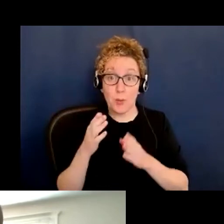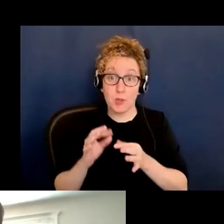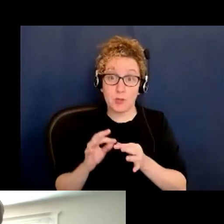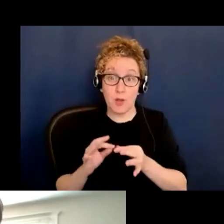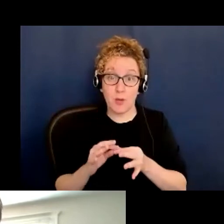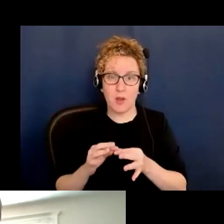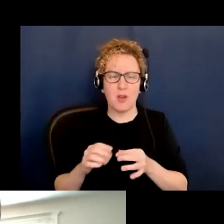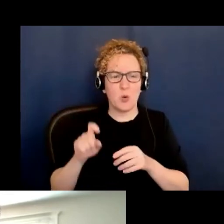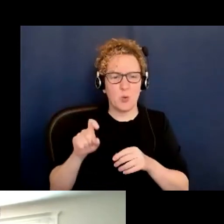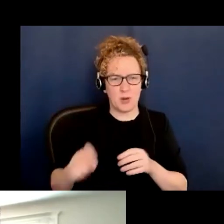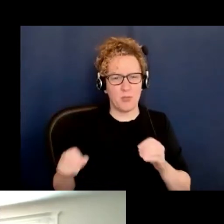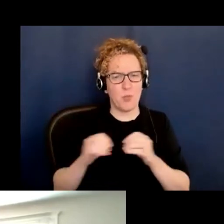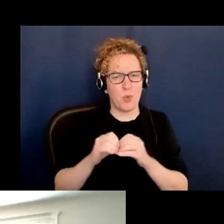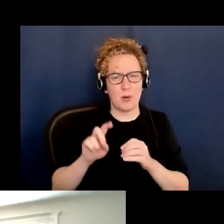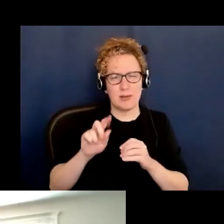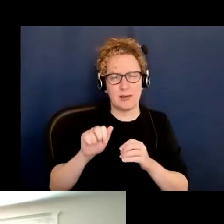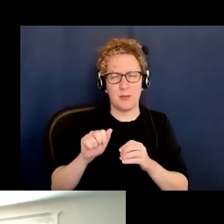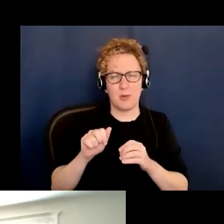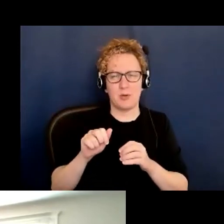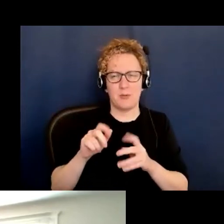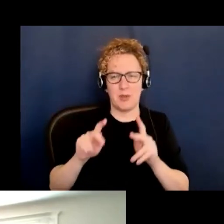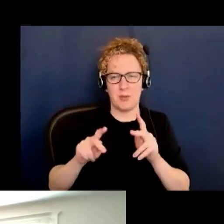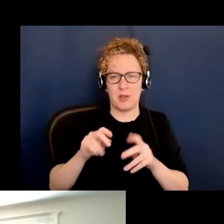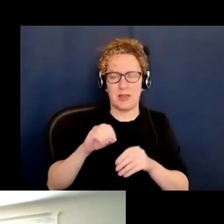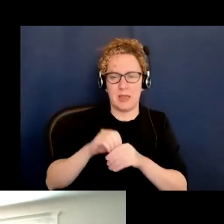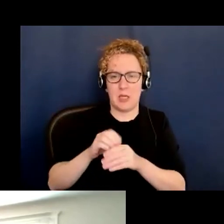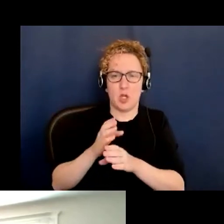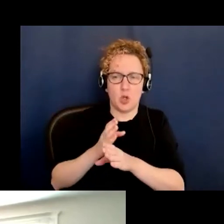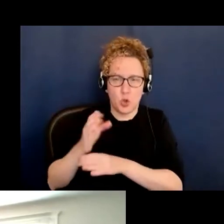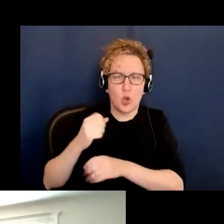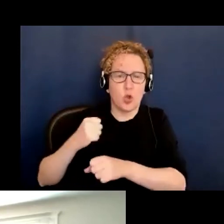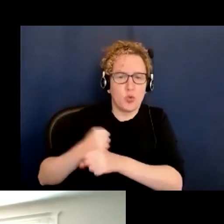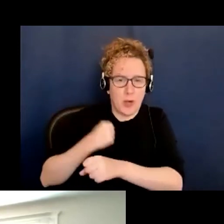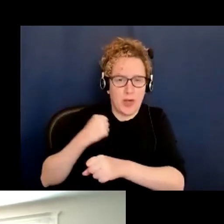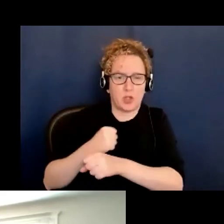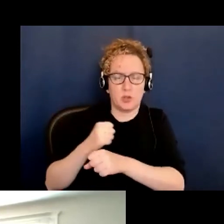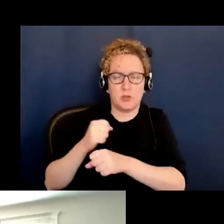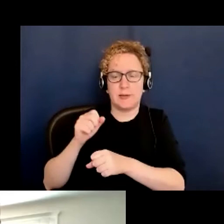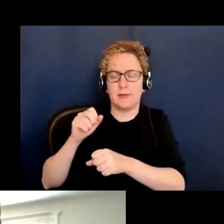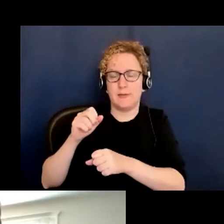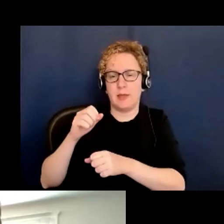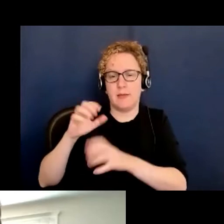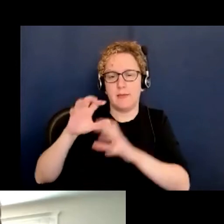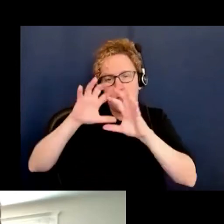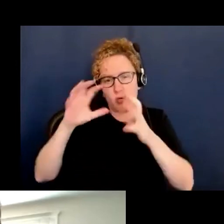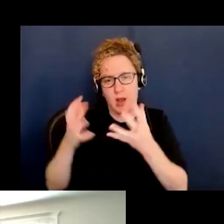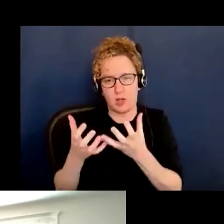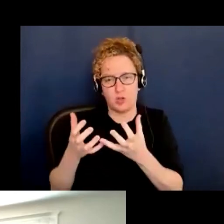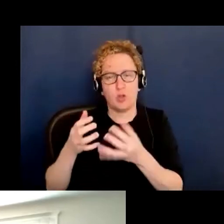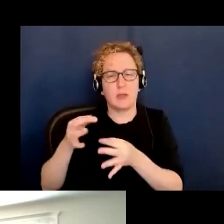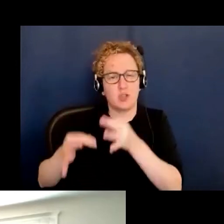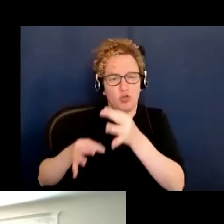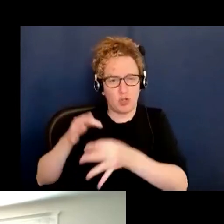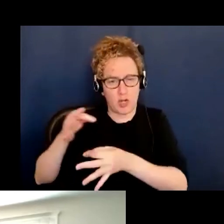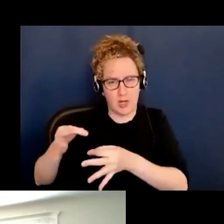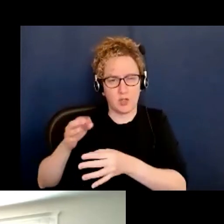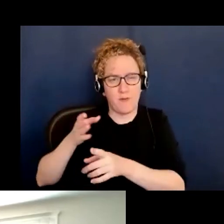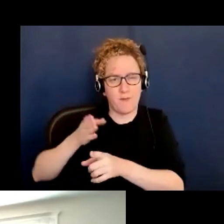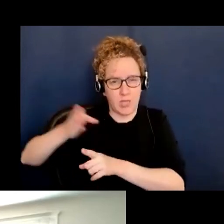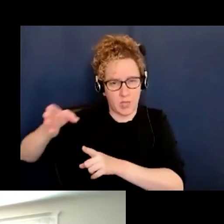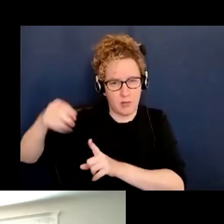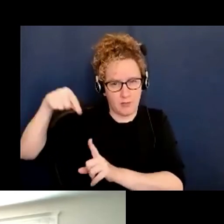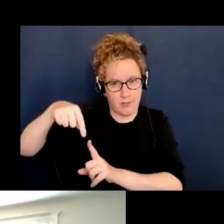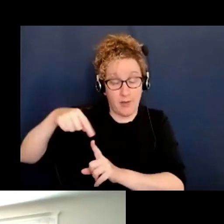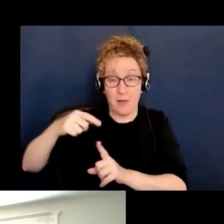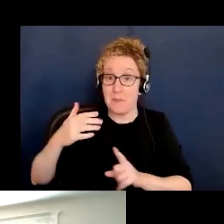need to get more disabled people in careers in international exchange field. How do we make this happen? Well, I'm really glad you asked.